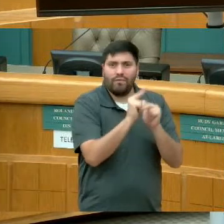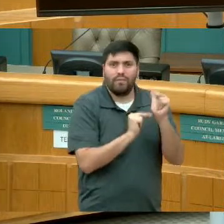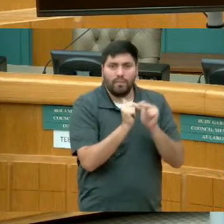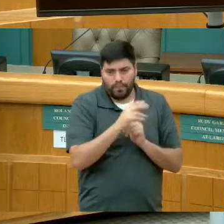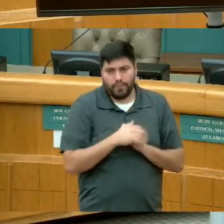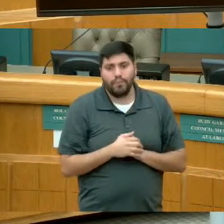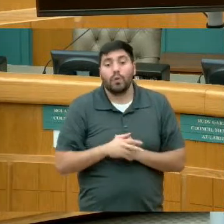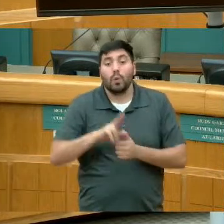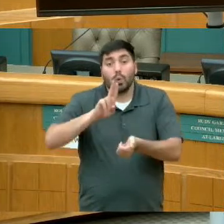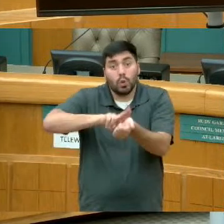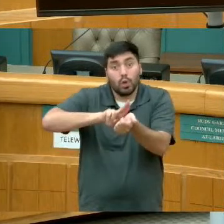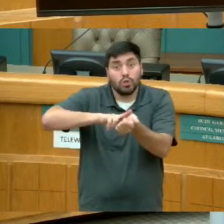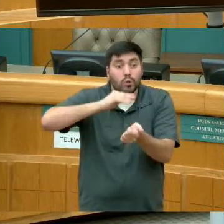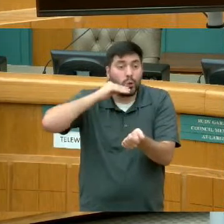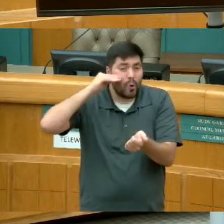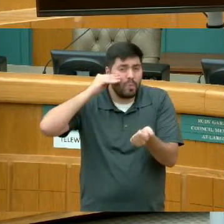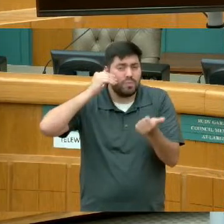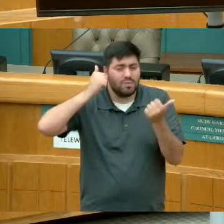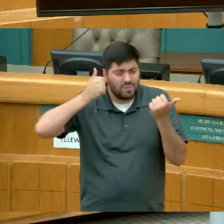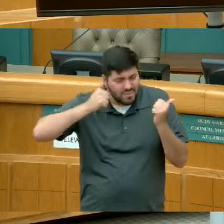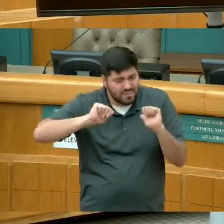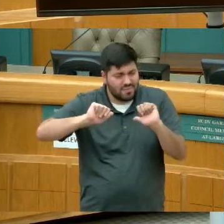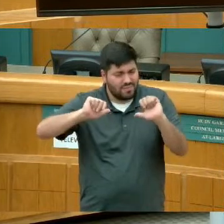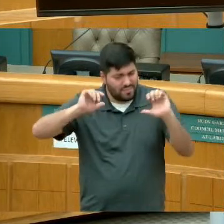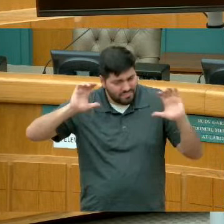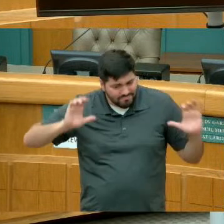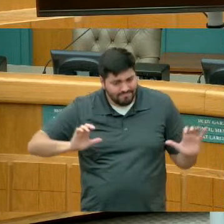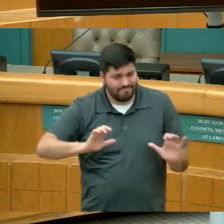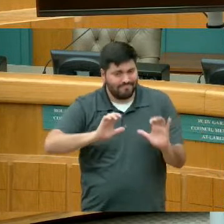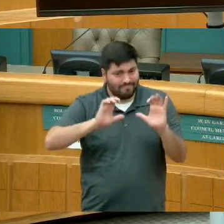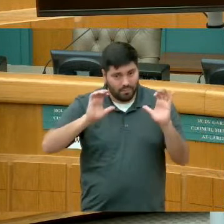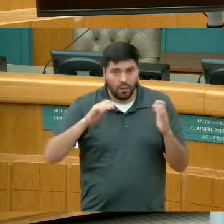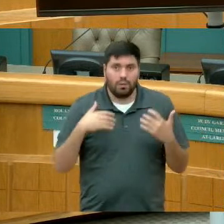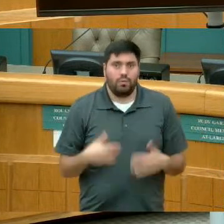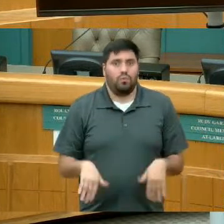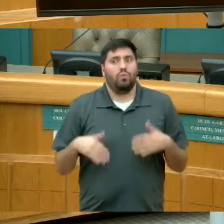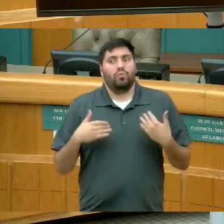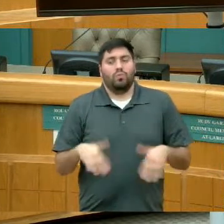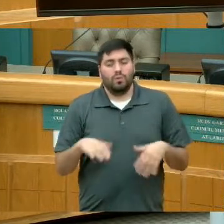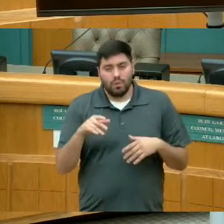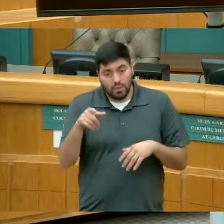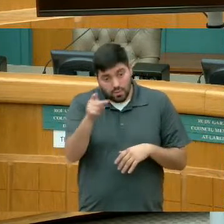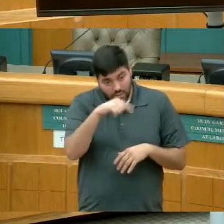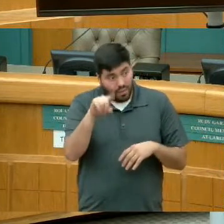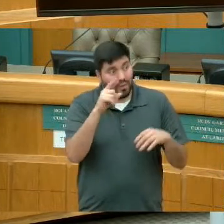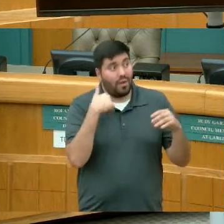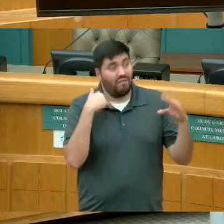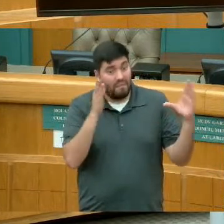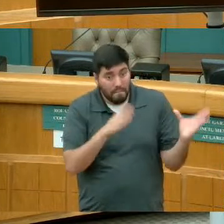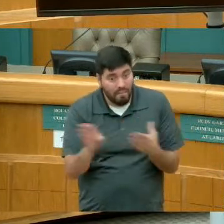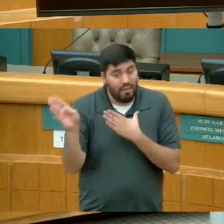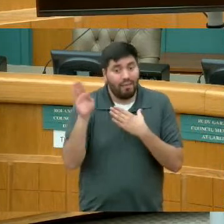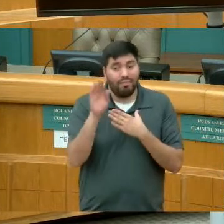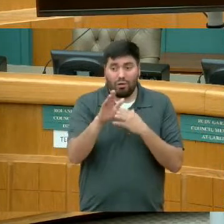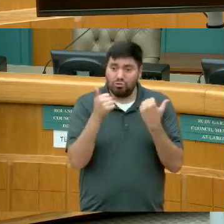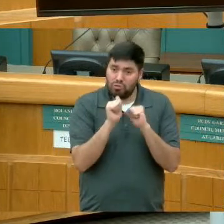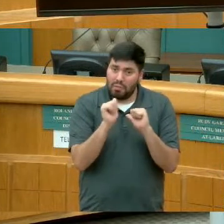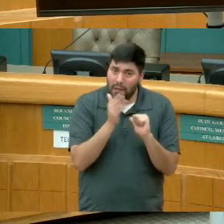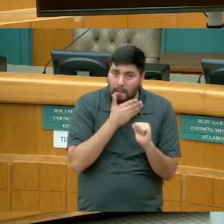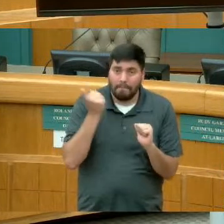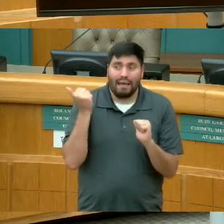facility. The nursing homes are working super hard. I'm just going to say that. They all have a plan. They're all doing their